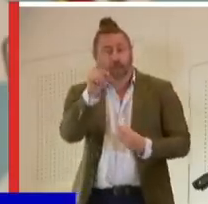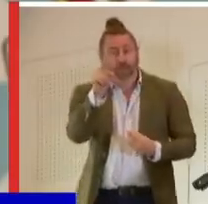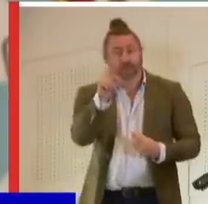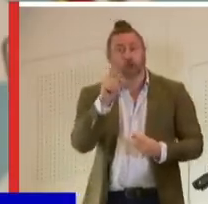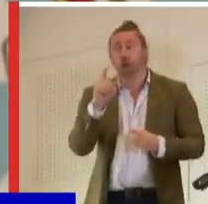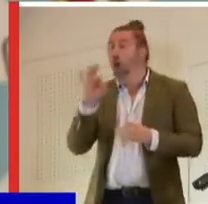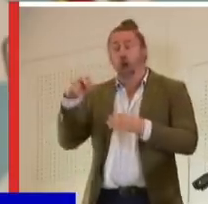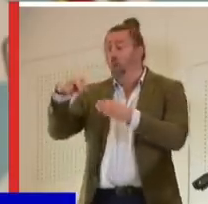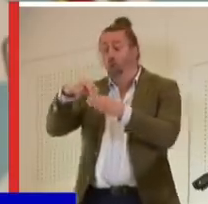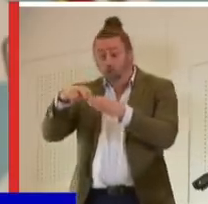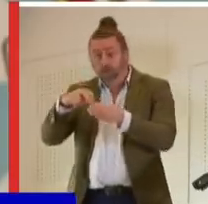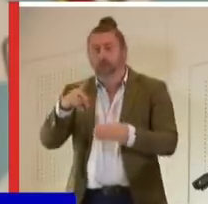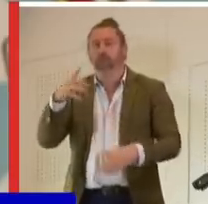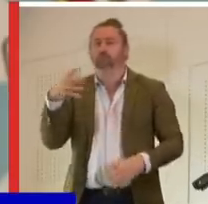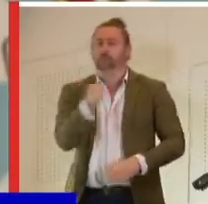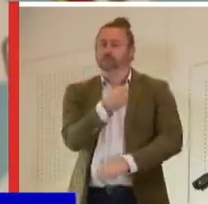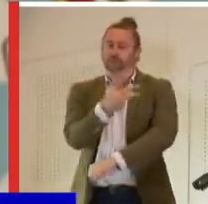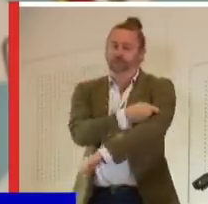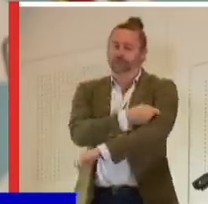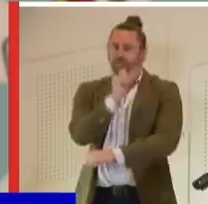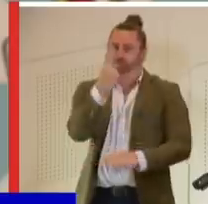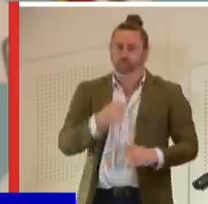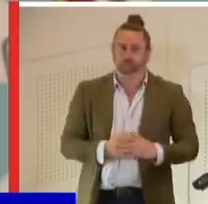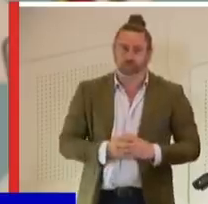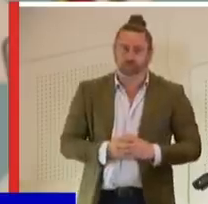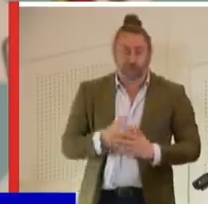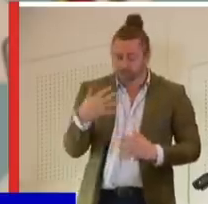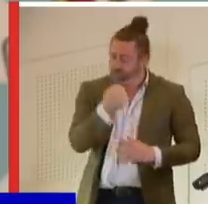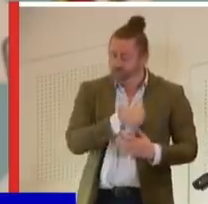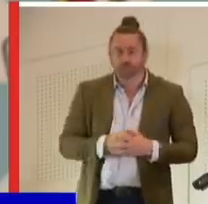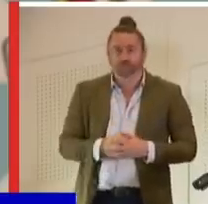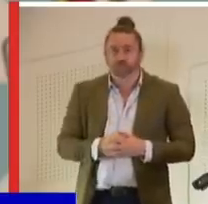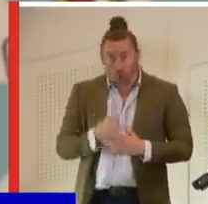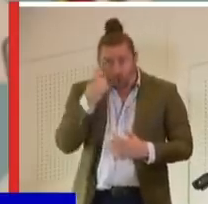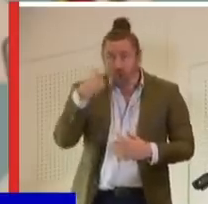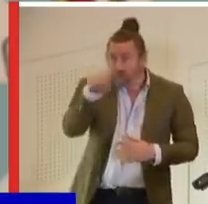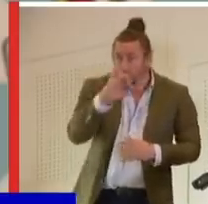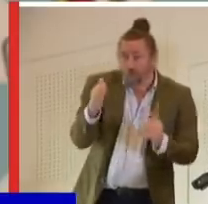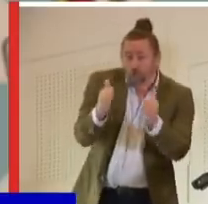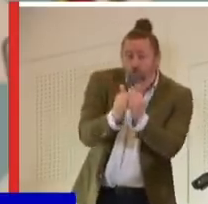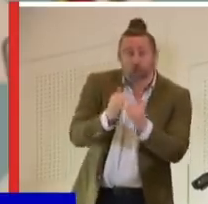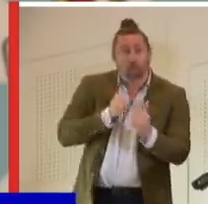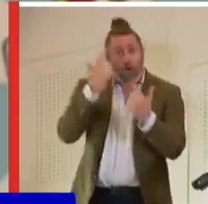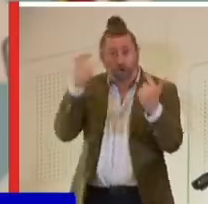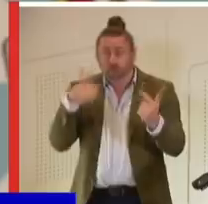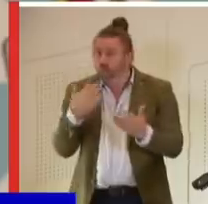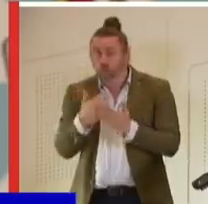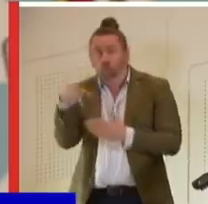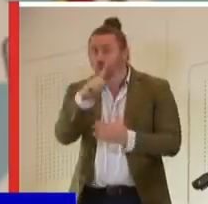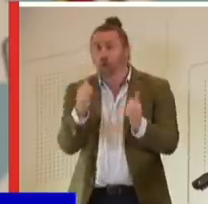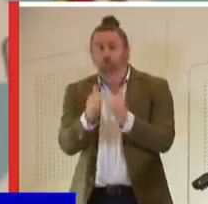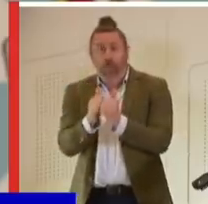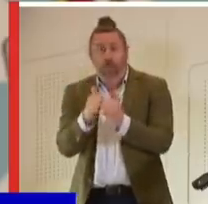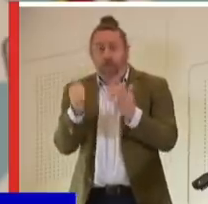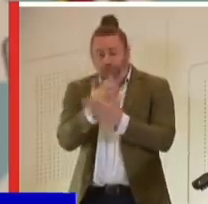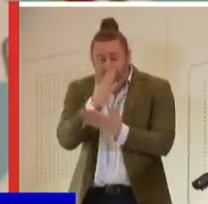fully vaccinated. And I think Queenslanders would acknowledge that that is a sensible and cautious approach to ensure that